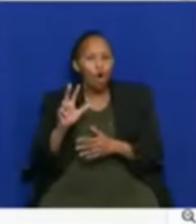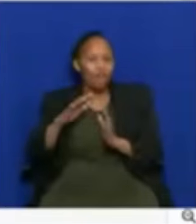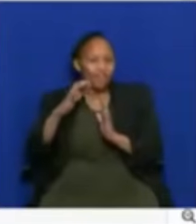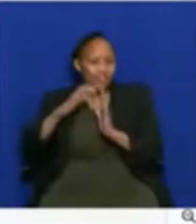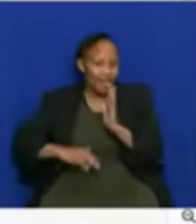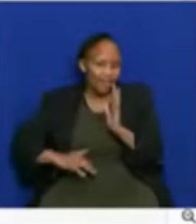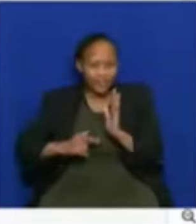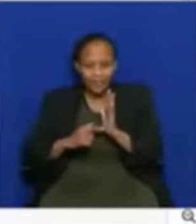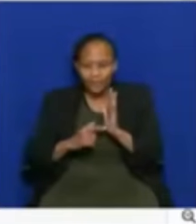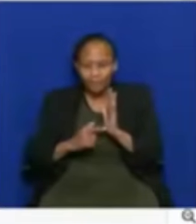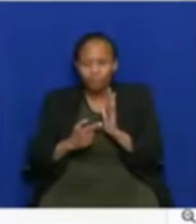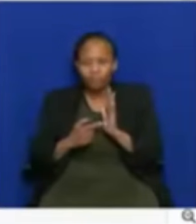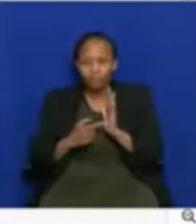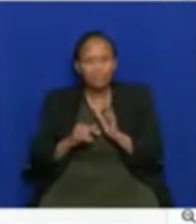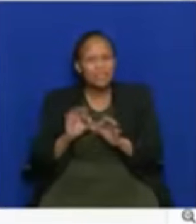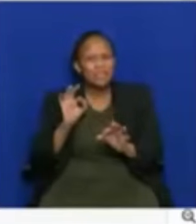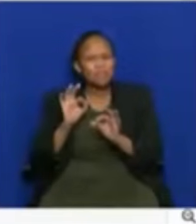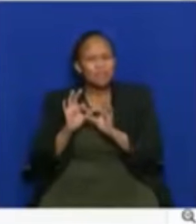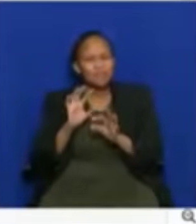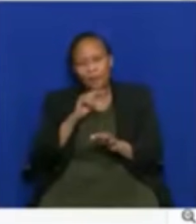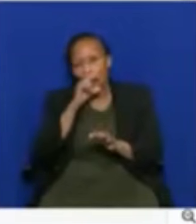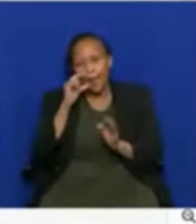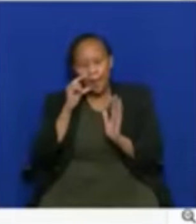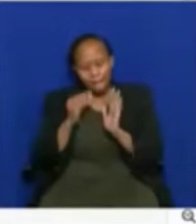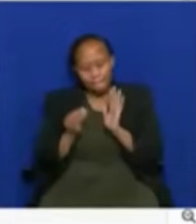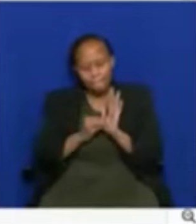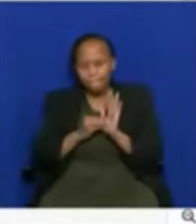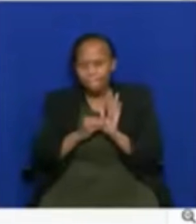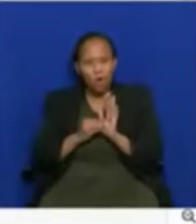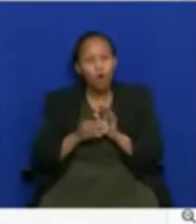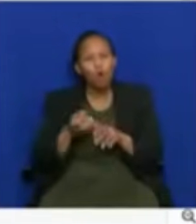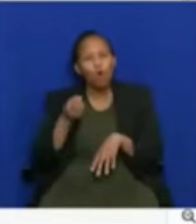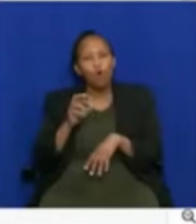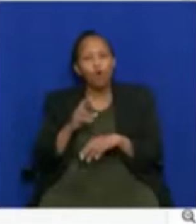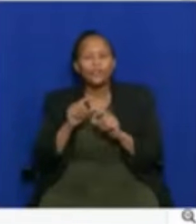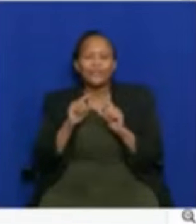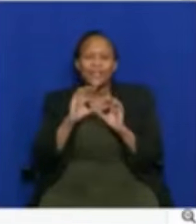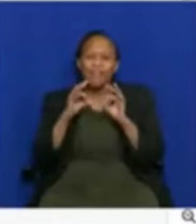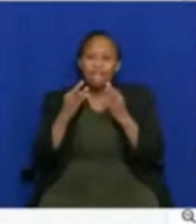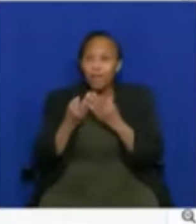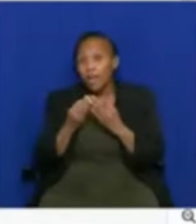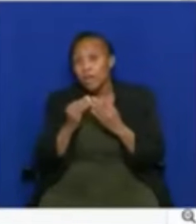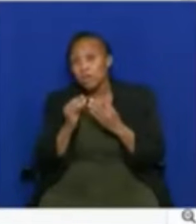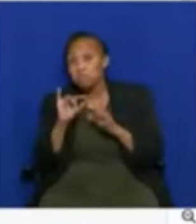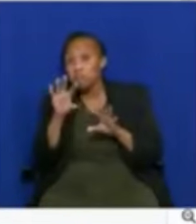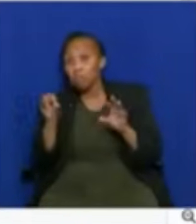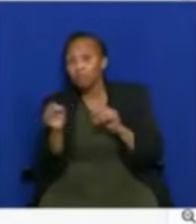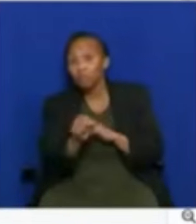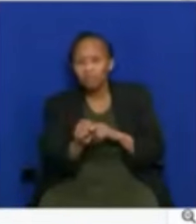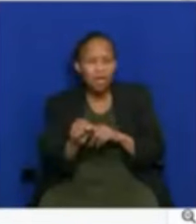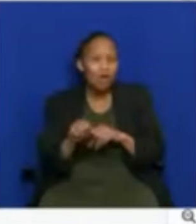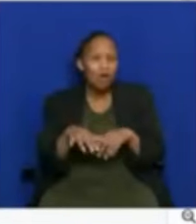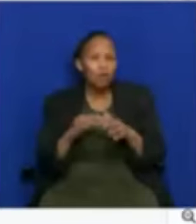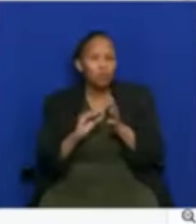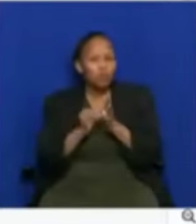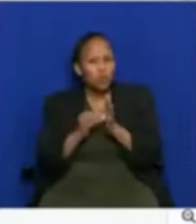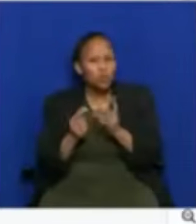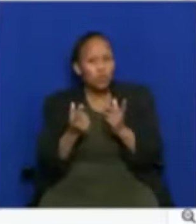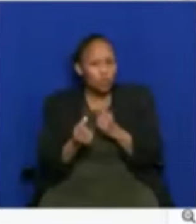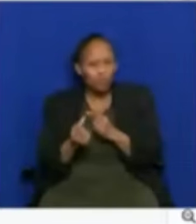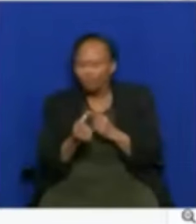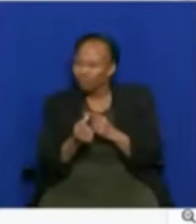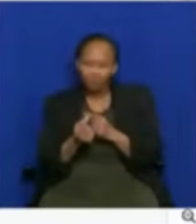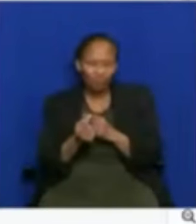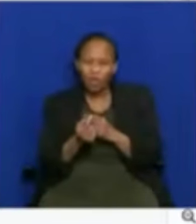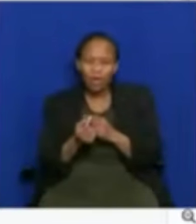brigadier or anything, just nepotism and family members and stuff like that that was mentioned. And because she had not been appointed at that point,